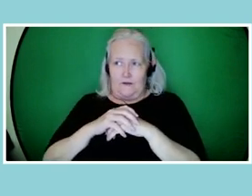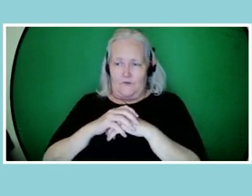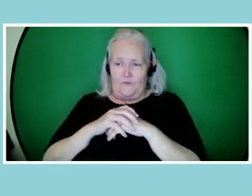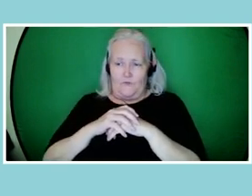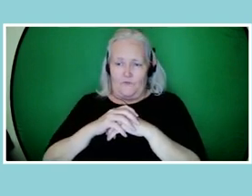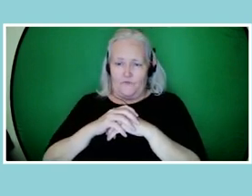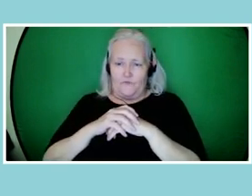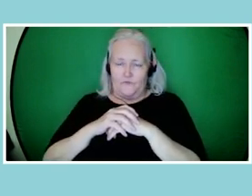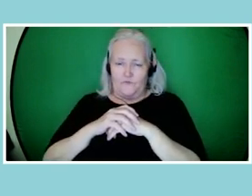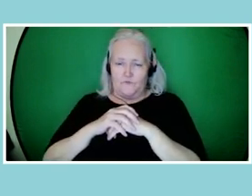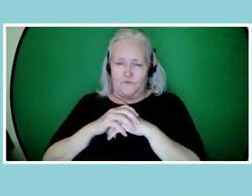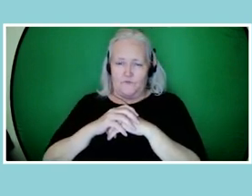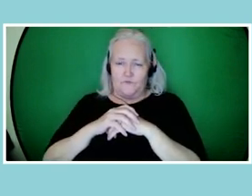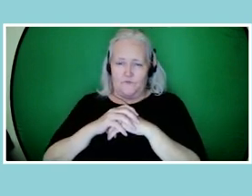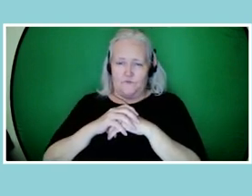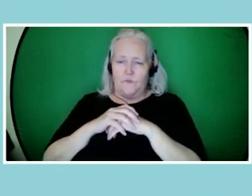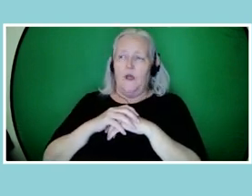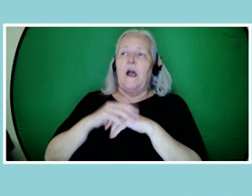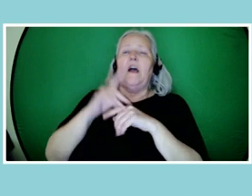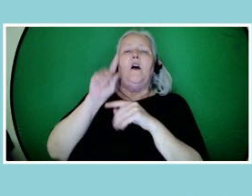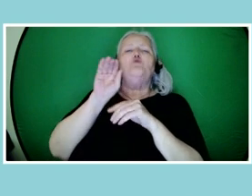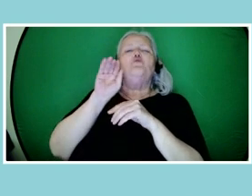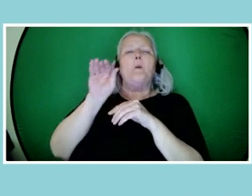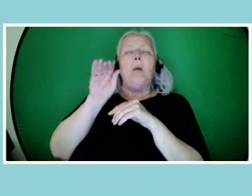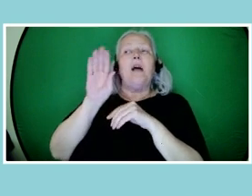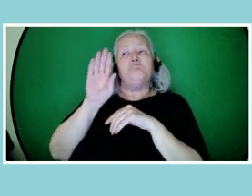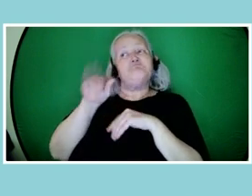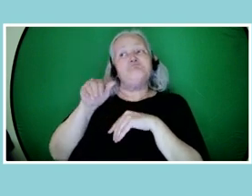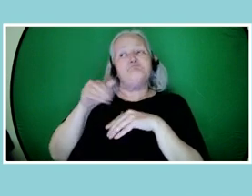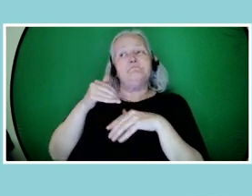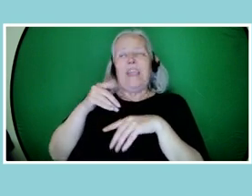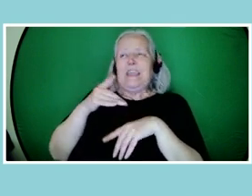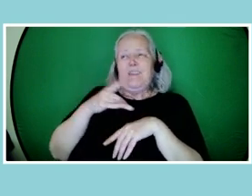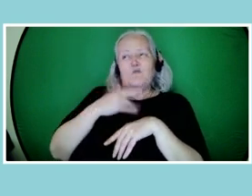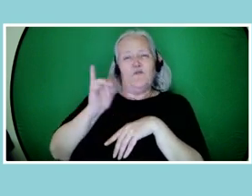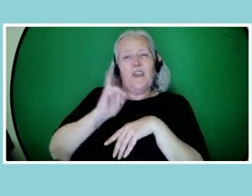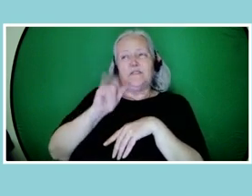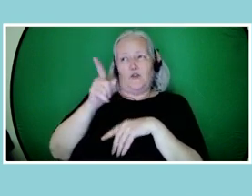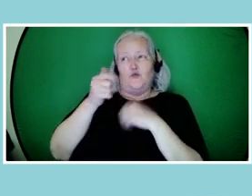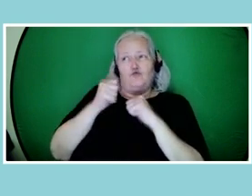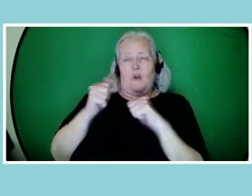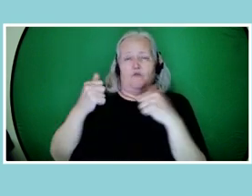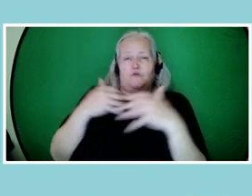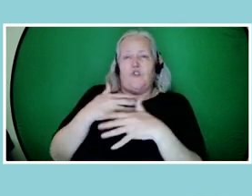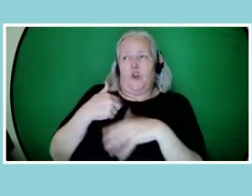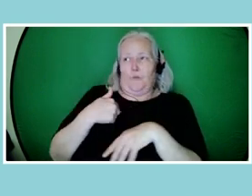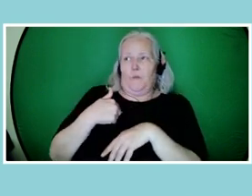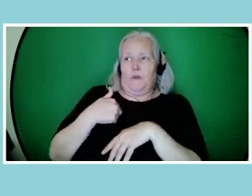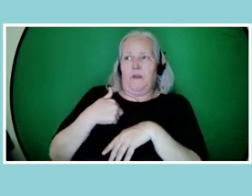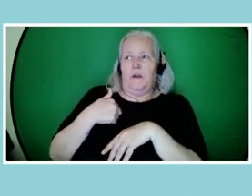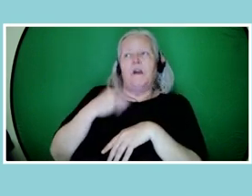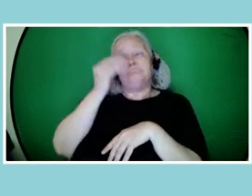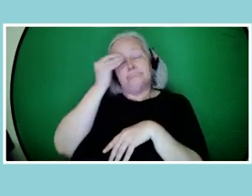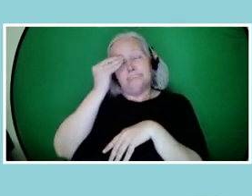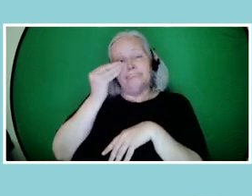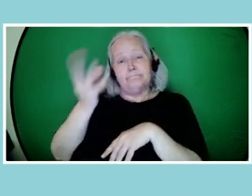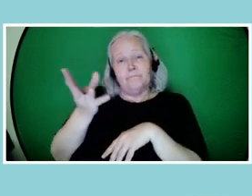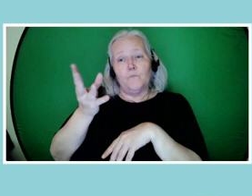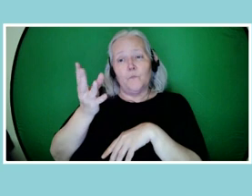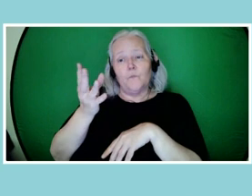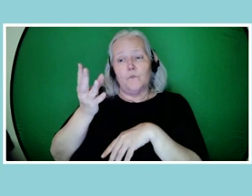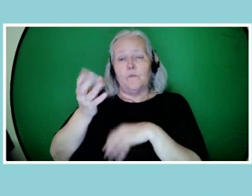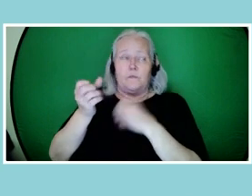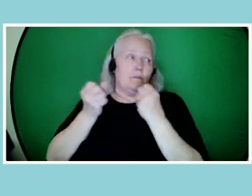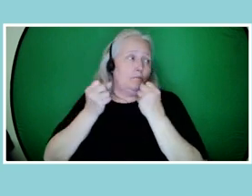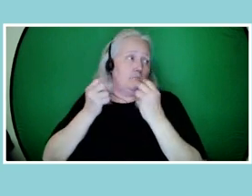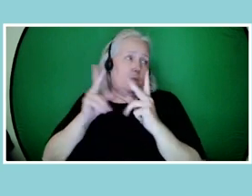remind people of consequences, right? I feel like you are trying to intimidate me, and I just want you to know that there are a lot of